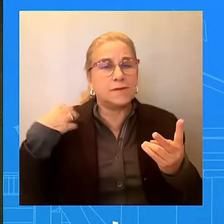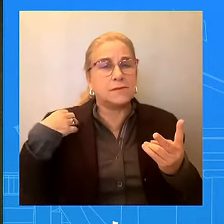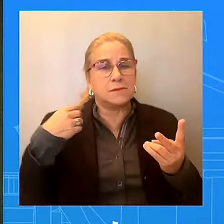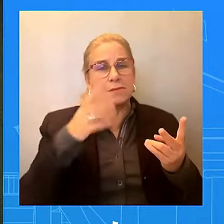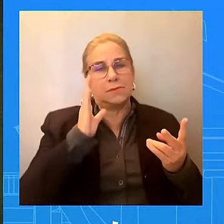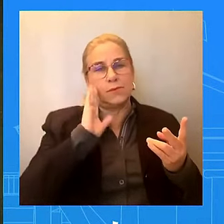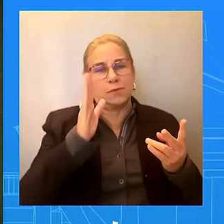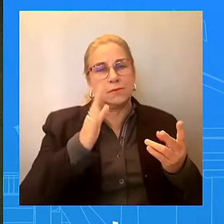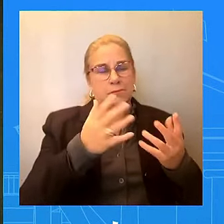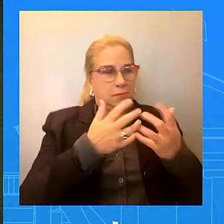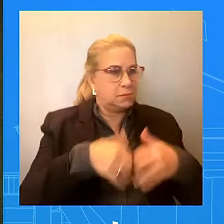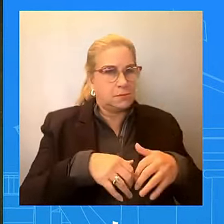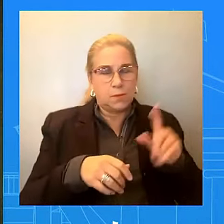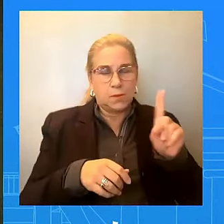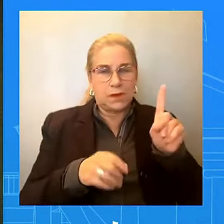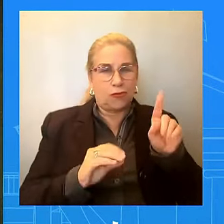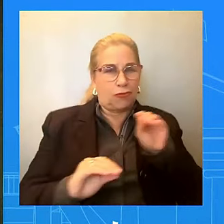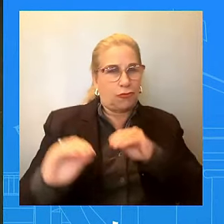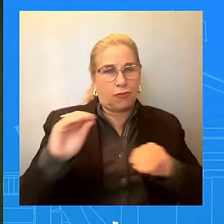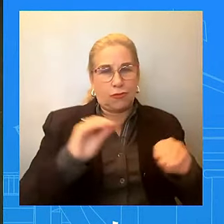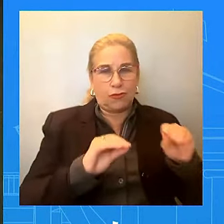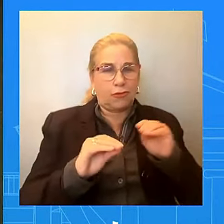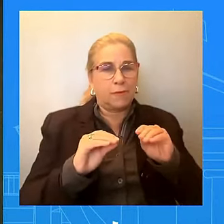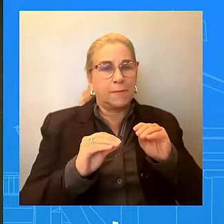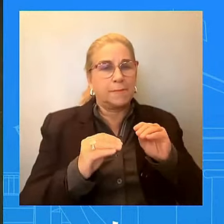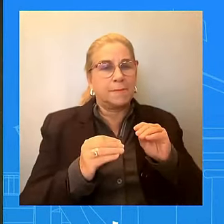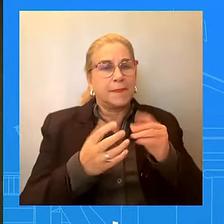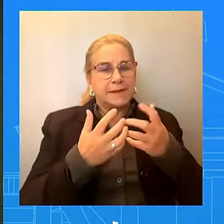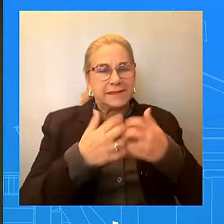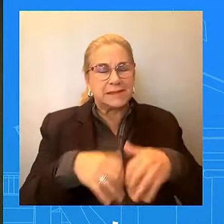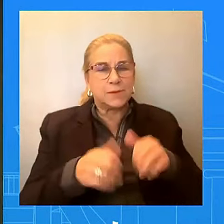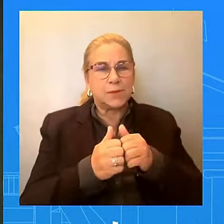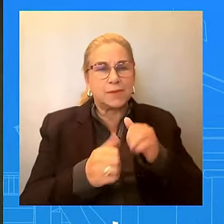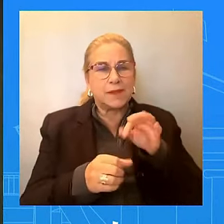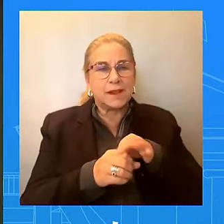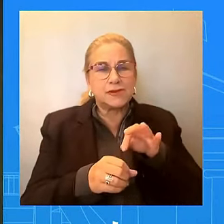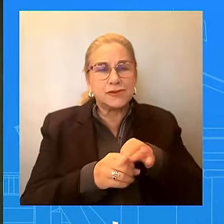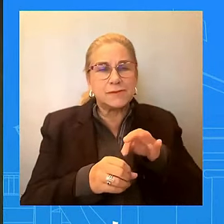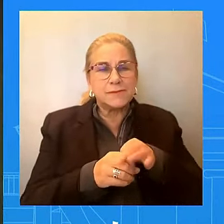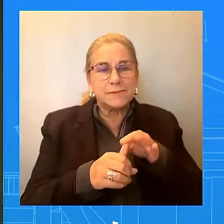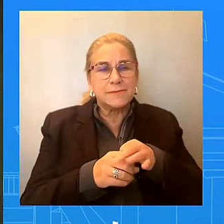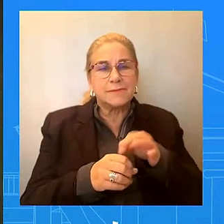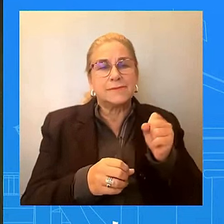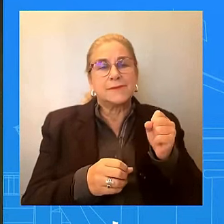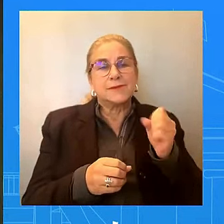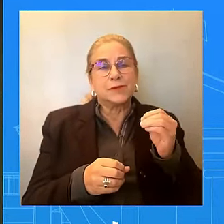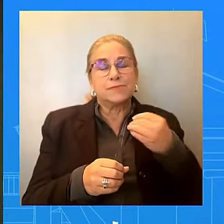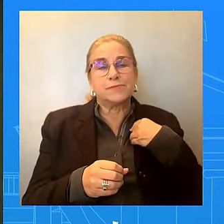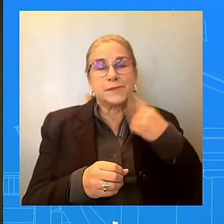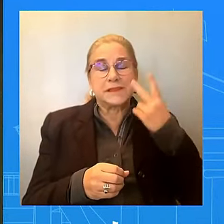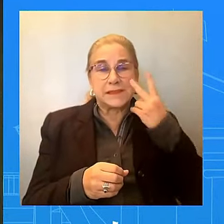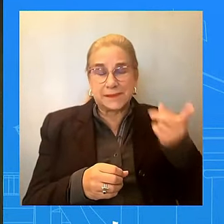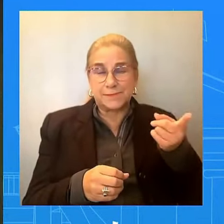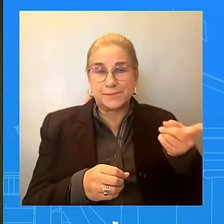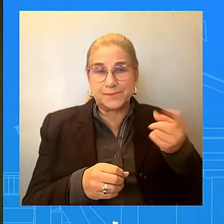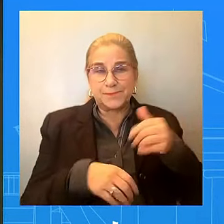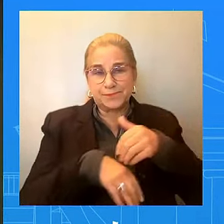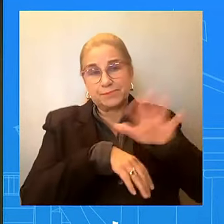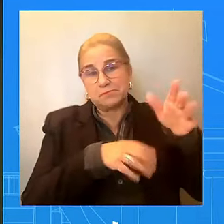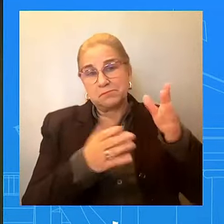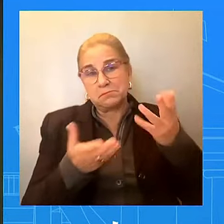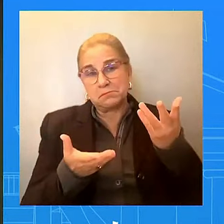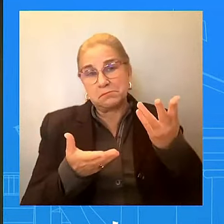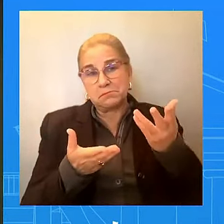ensuring access to voting. We have seen them take measures to ensure